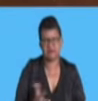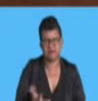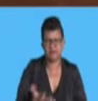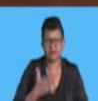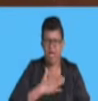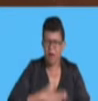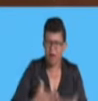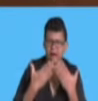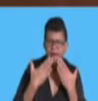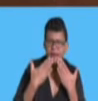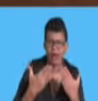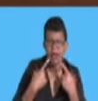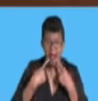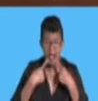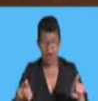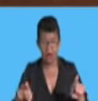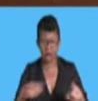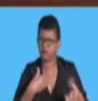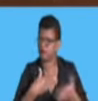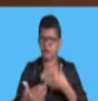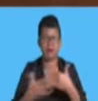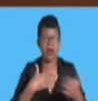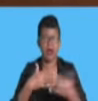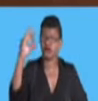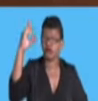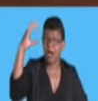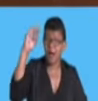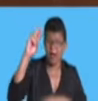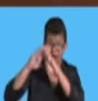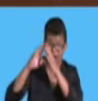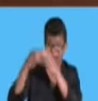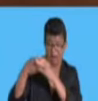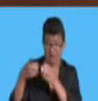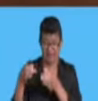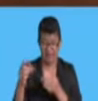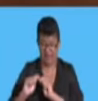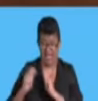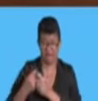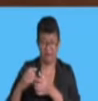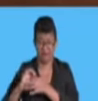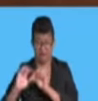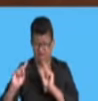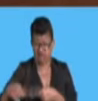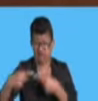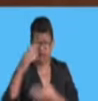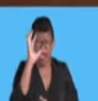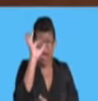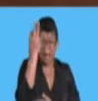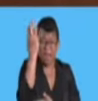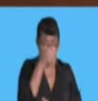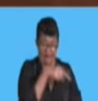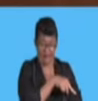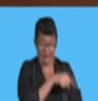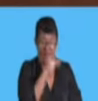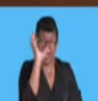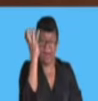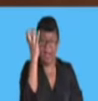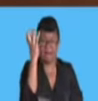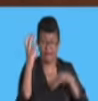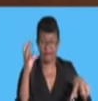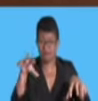though SODALPA and our fellow opposition party, the National Federation Party, are sitting here, we do so